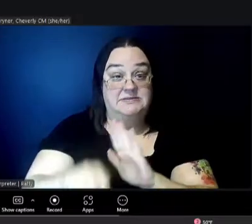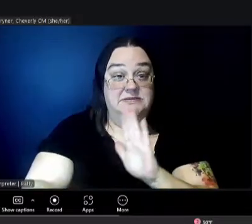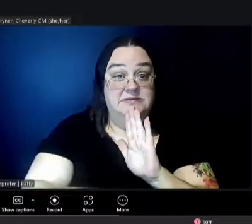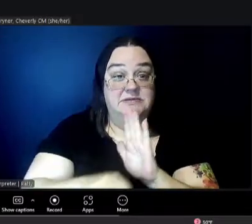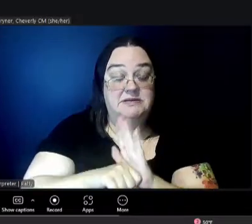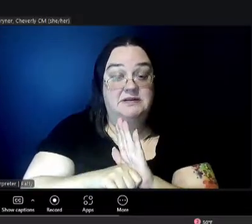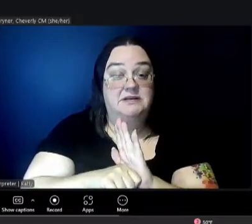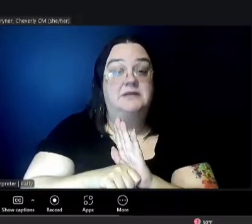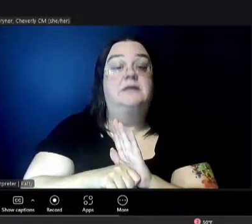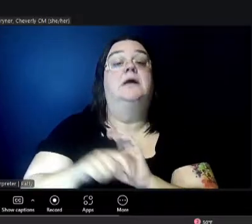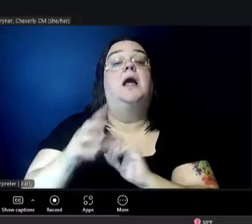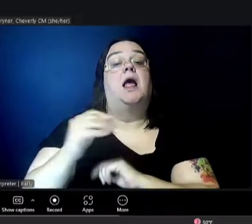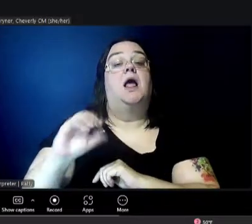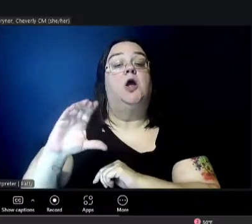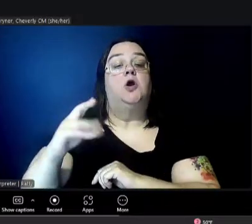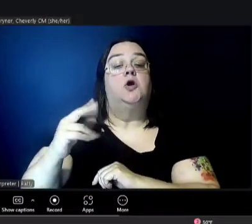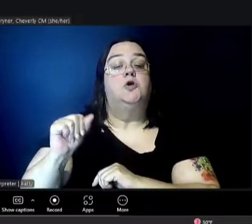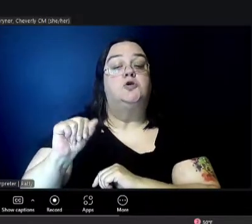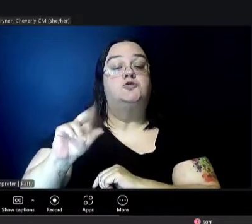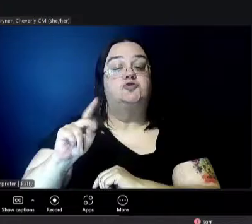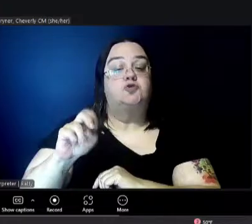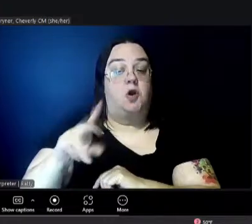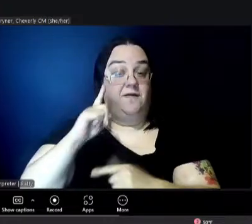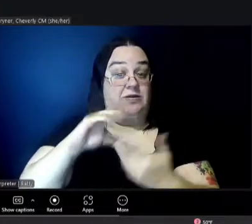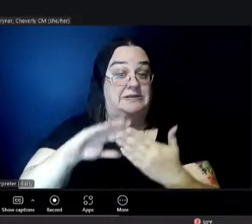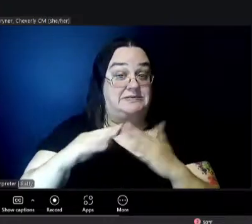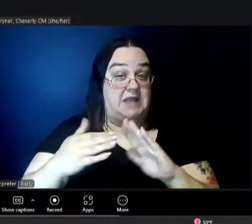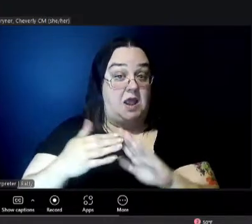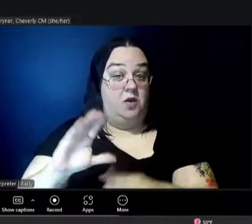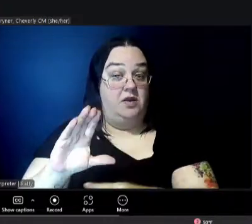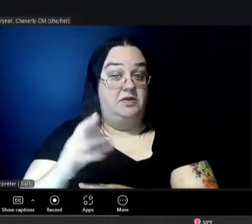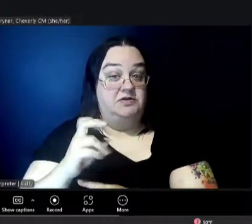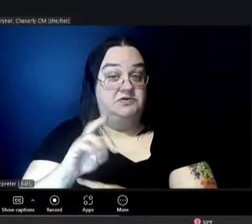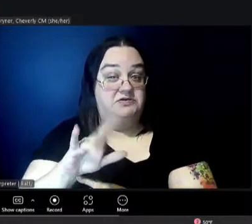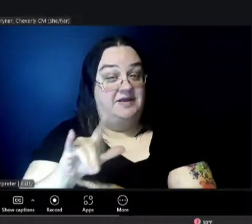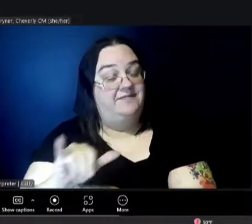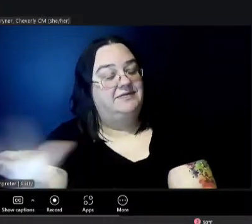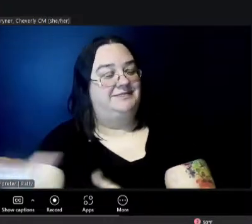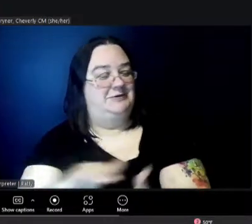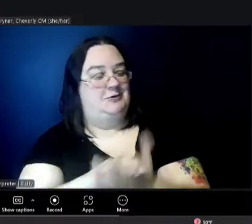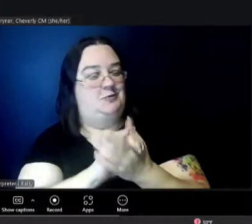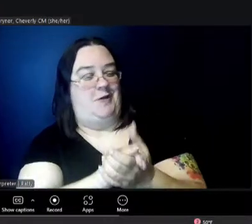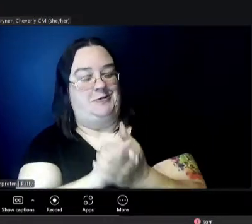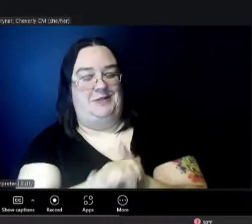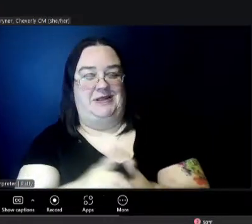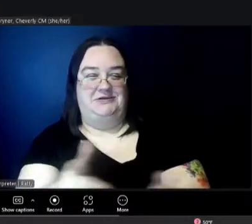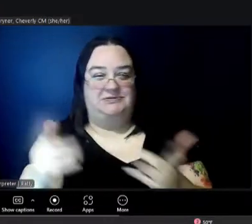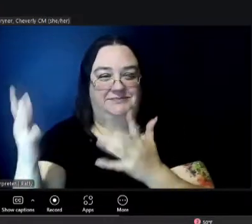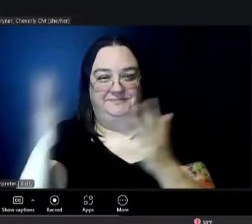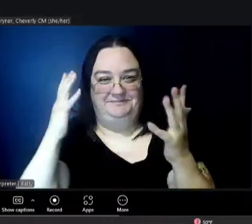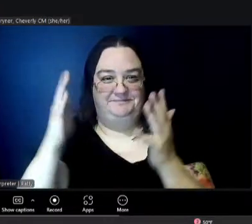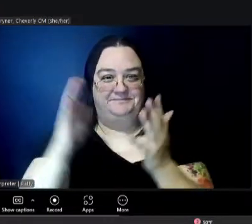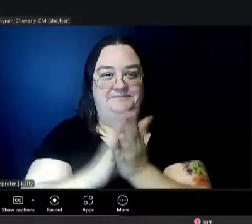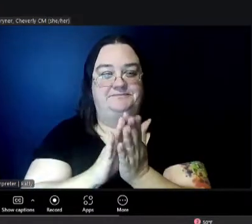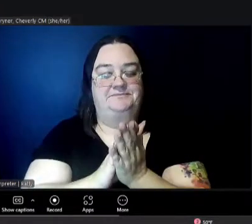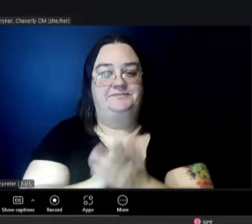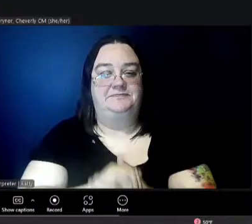and the charter of the town of Cheverly. and the charter of the town of Cheverly. Congratulations. You're a Youth Town Council member.